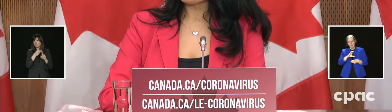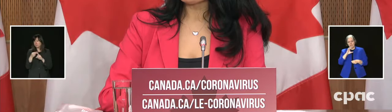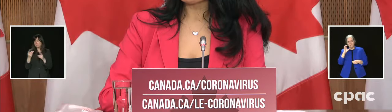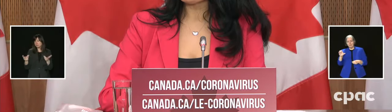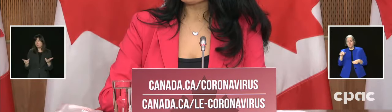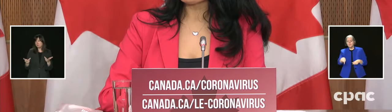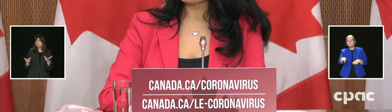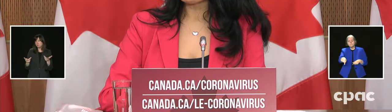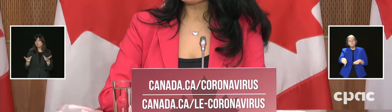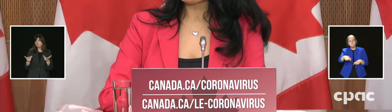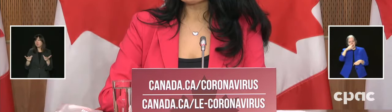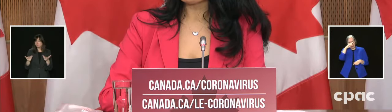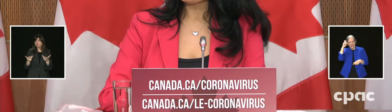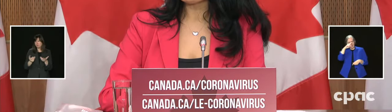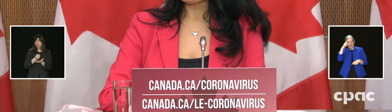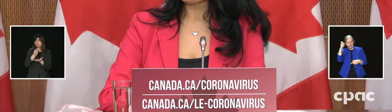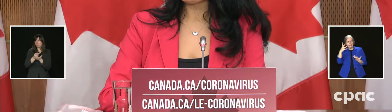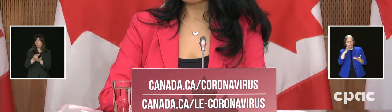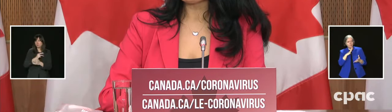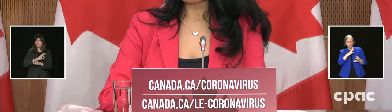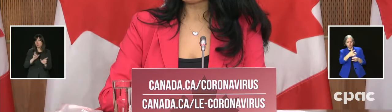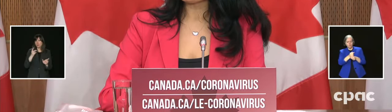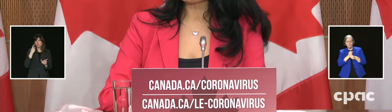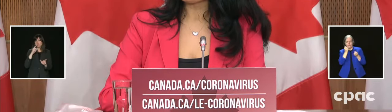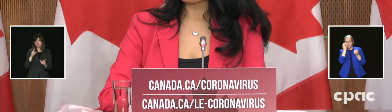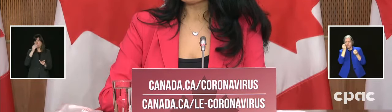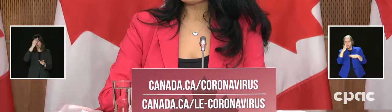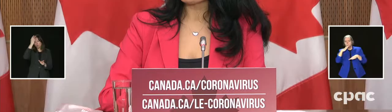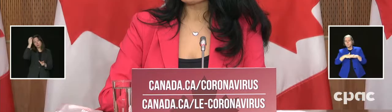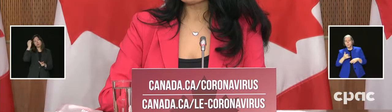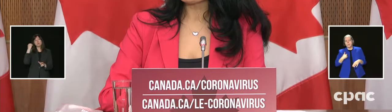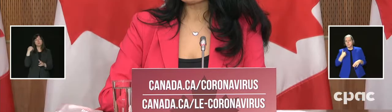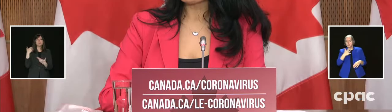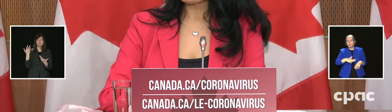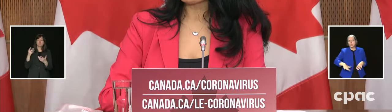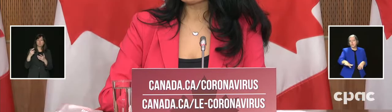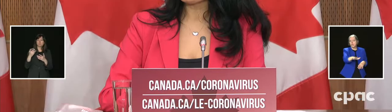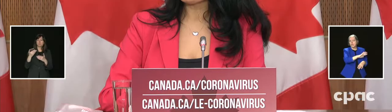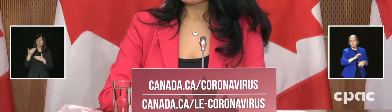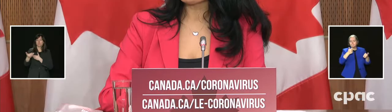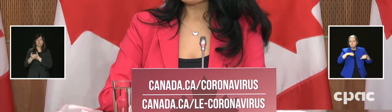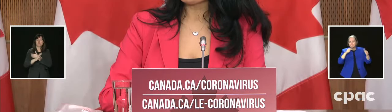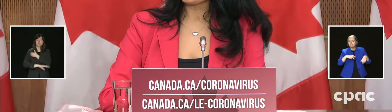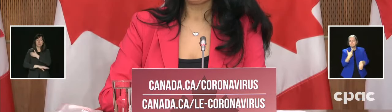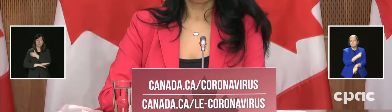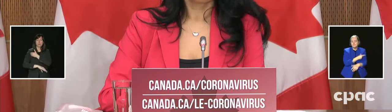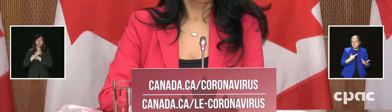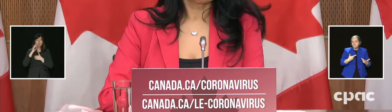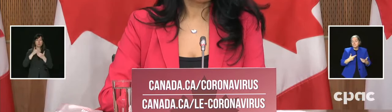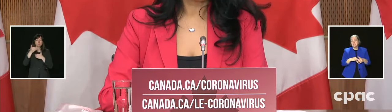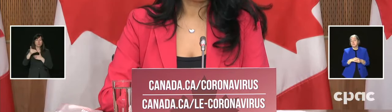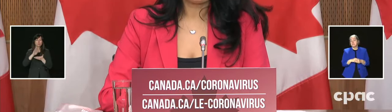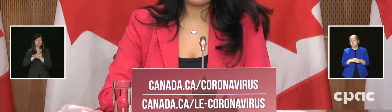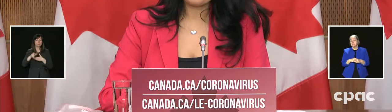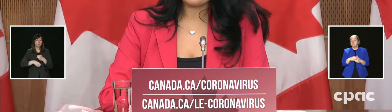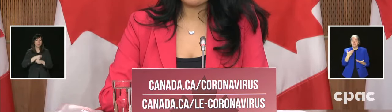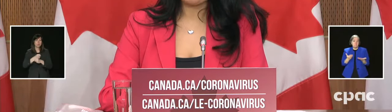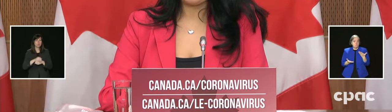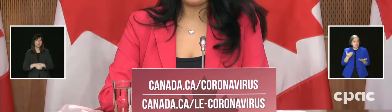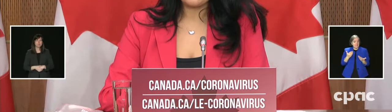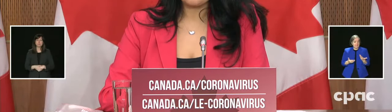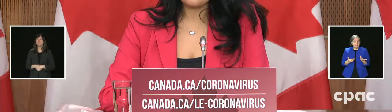maybe even possibly seeing a vaccine approved in time for, when school begins for the next academic year in the fall? So in terms of the timeline, I think